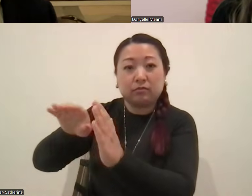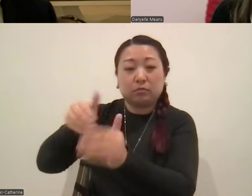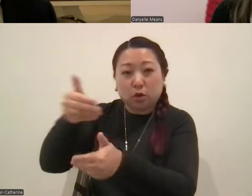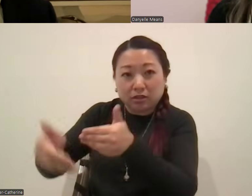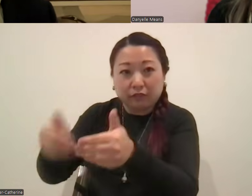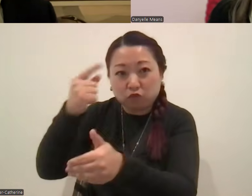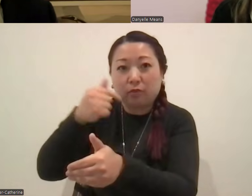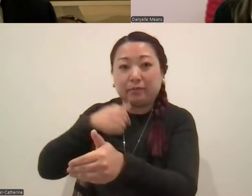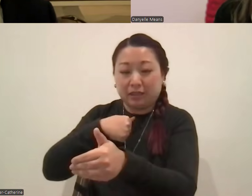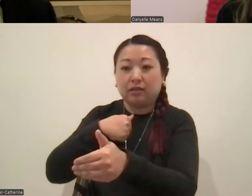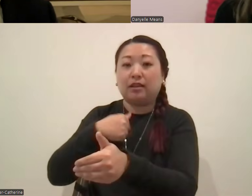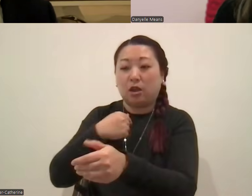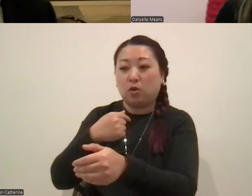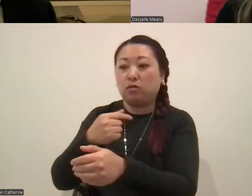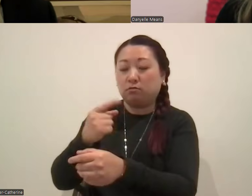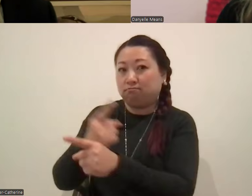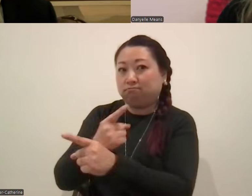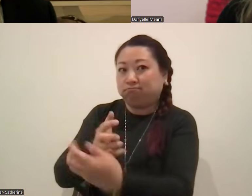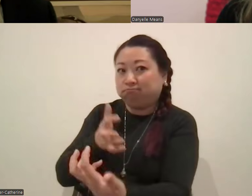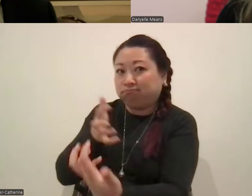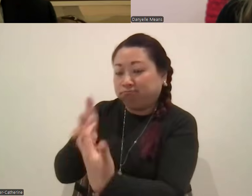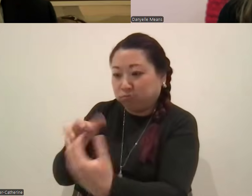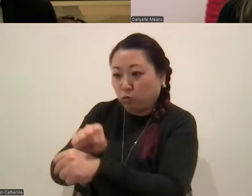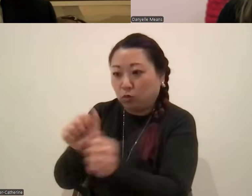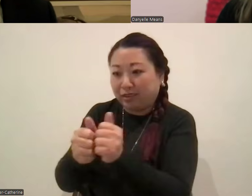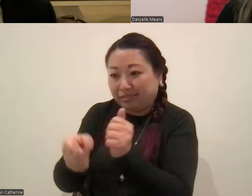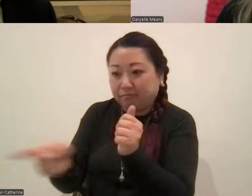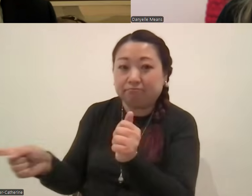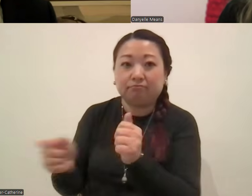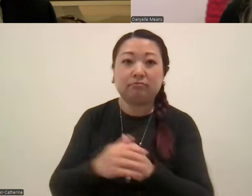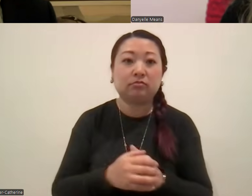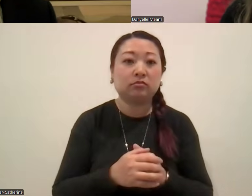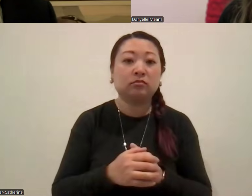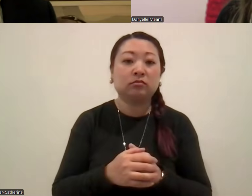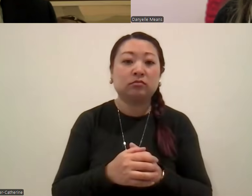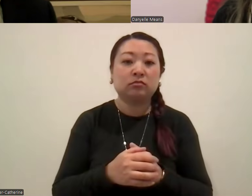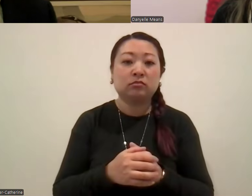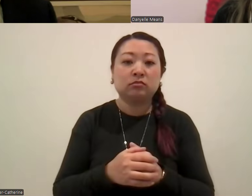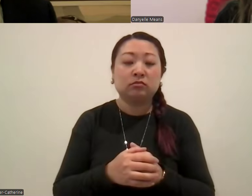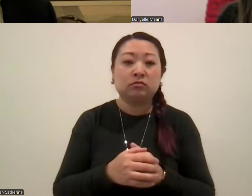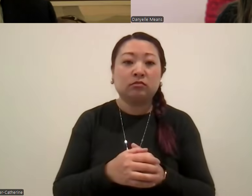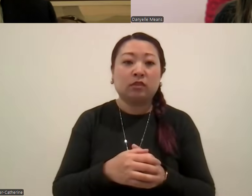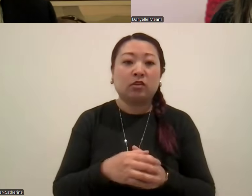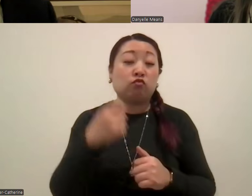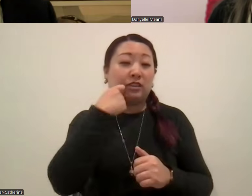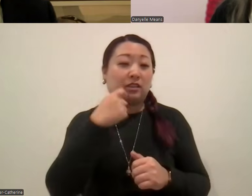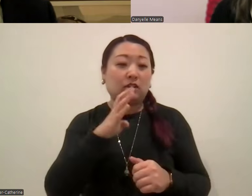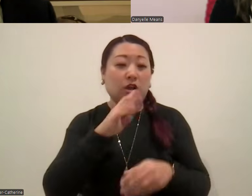them. So, for example, I said that my entire staff is